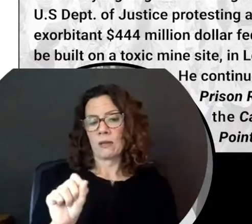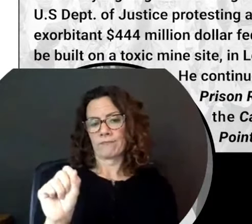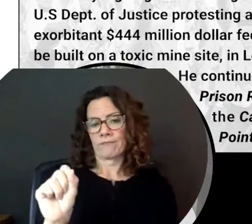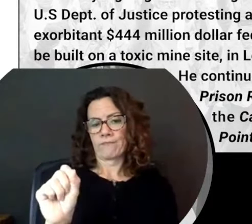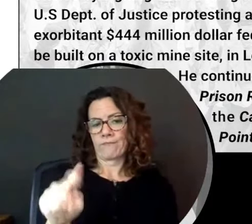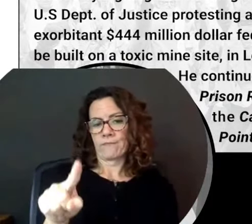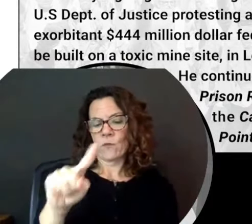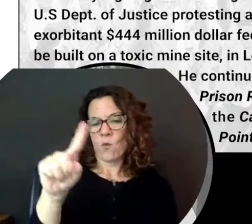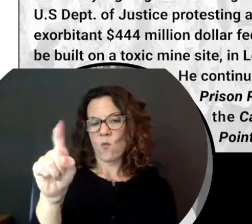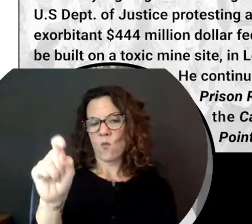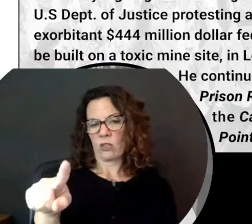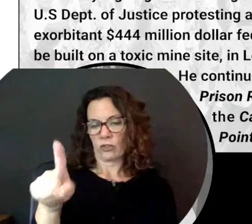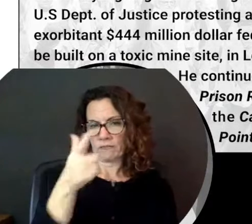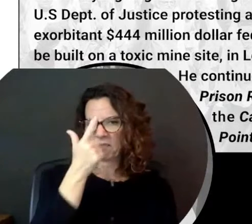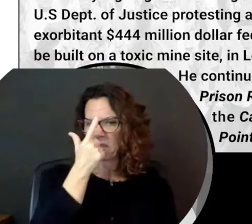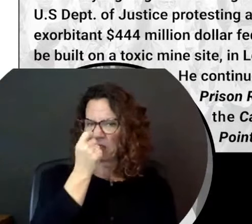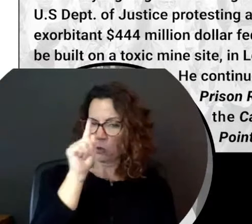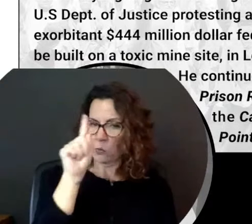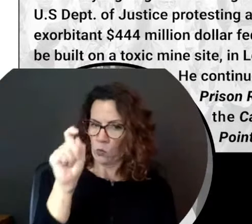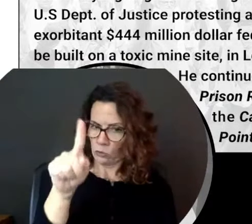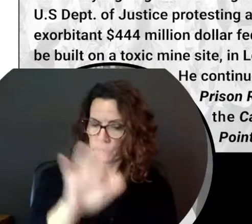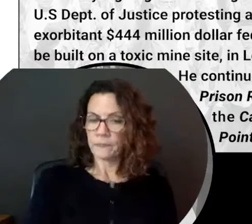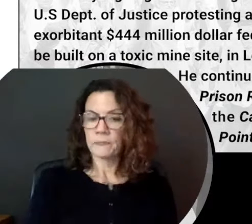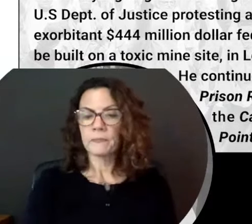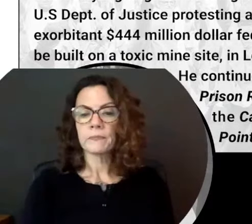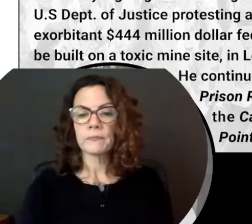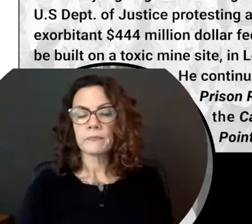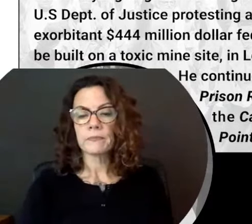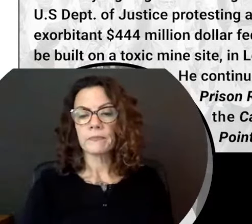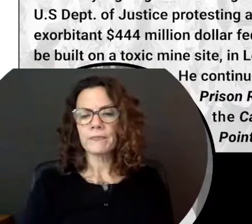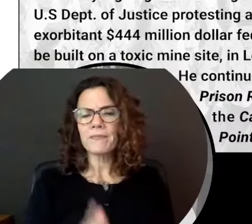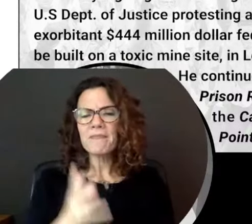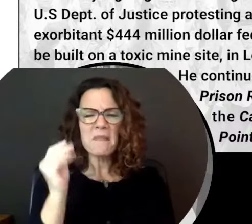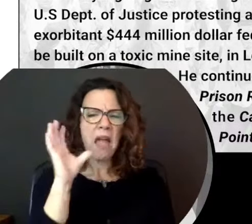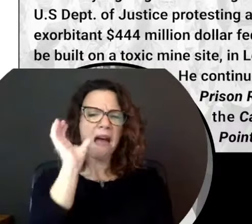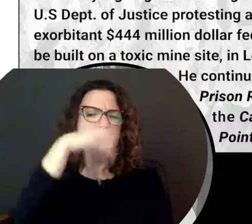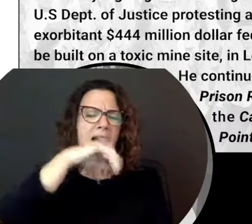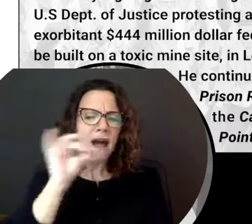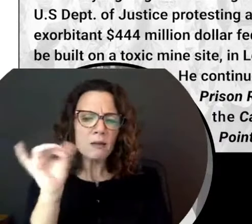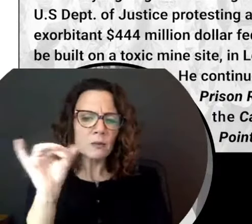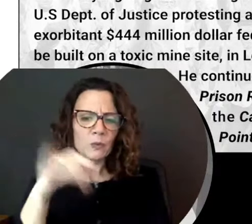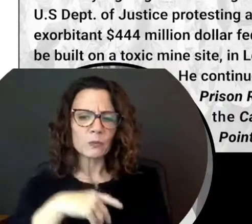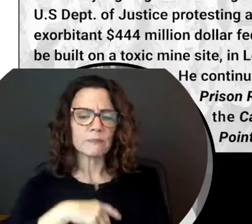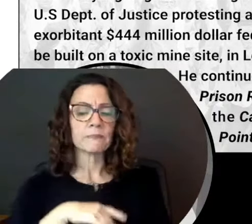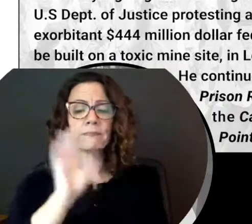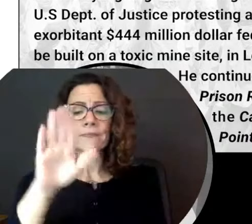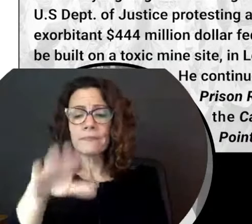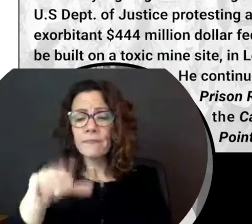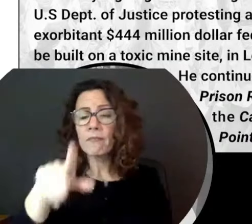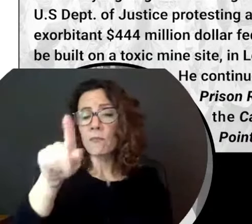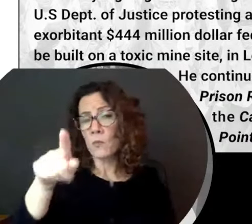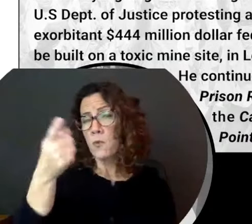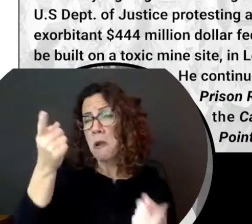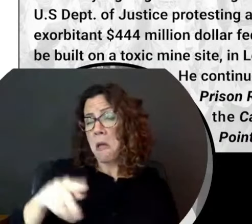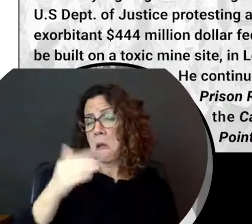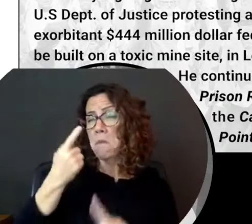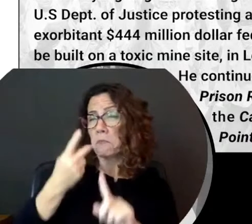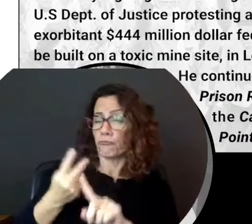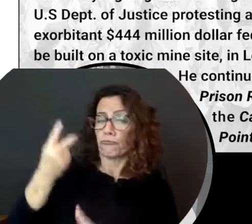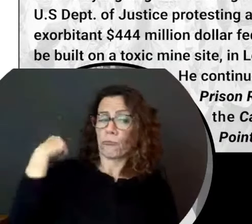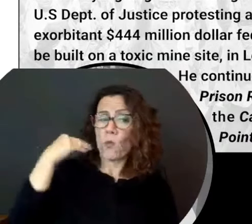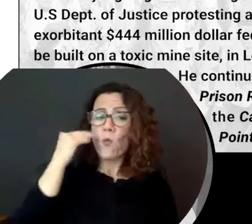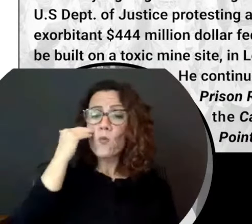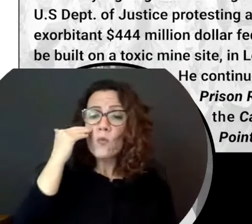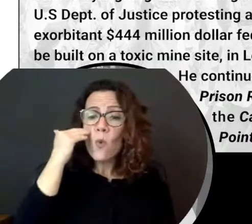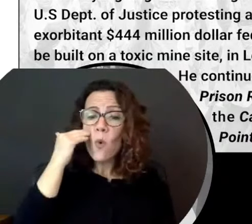to know what's a Superfund site? A Superfund site is a law that provides money from the U.S. government to clean up areas that